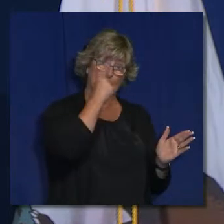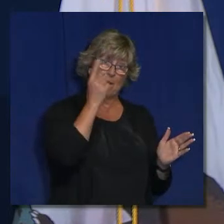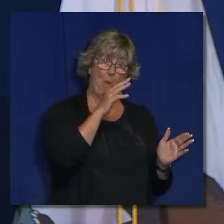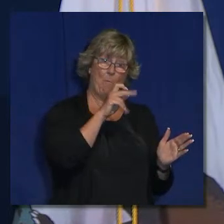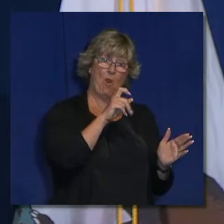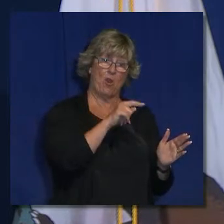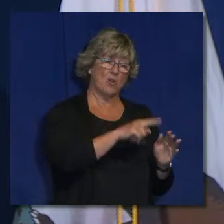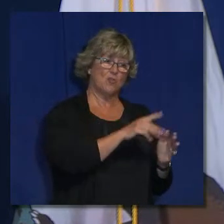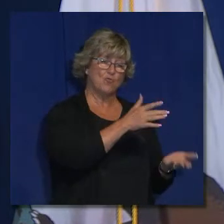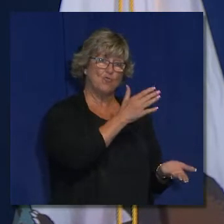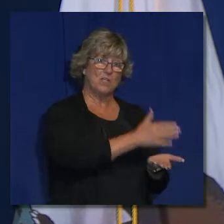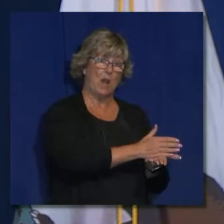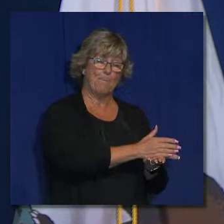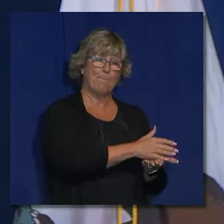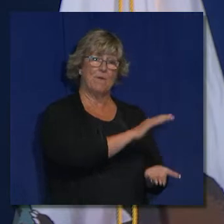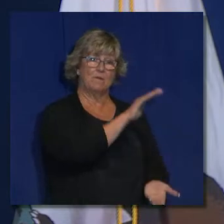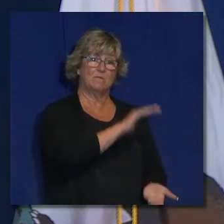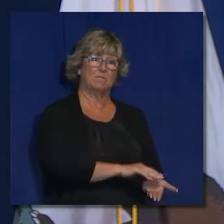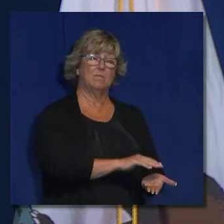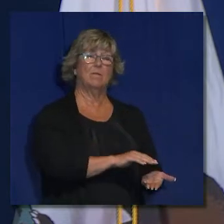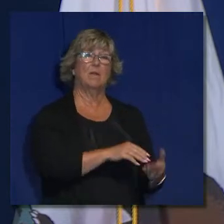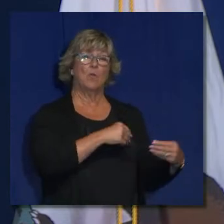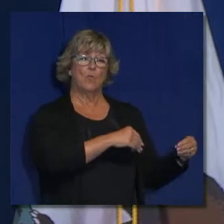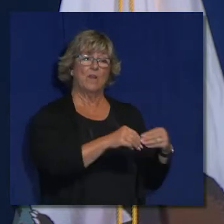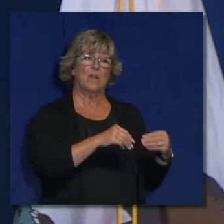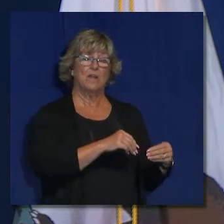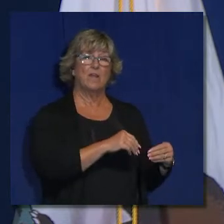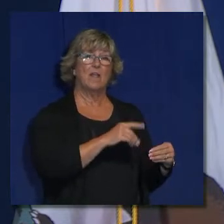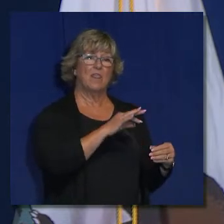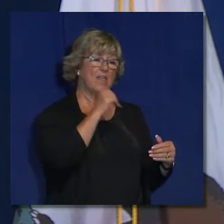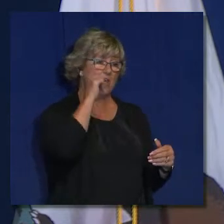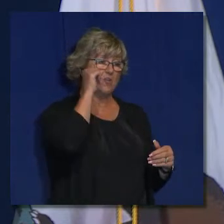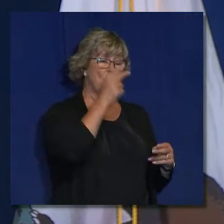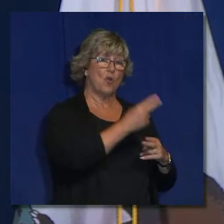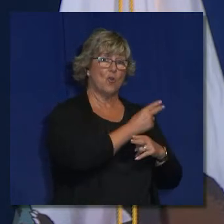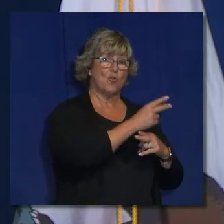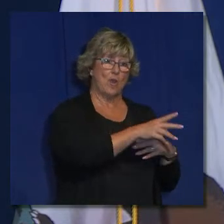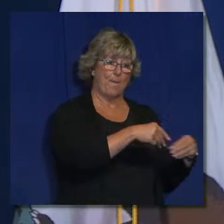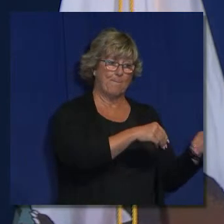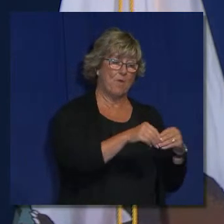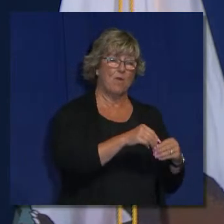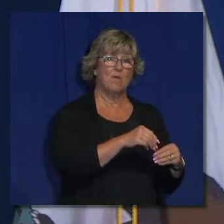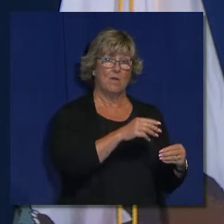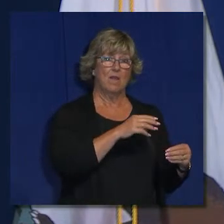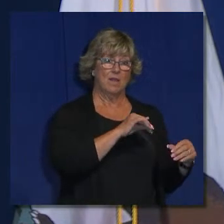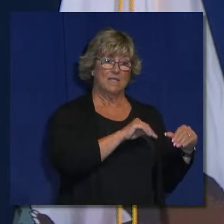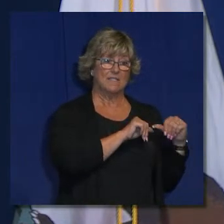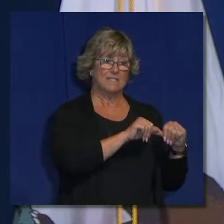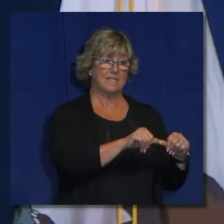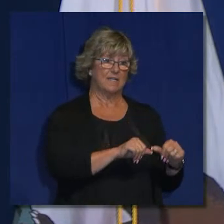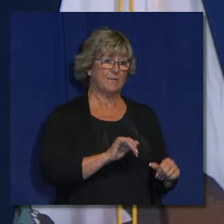not the ascendancy, and to get the retail and responsible adult use market in steady ground.